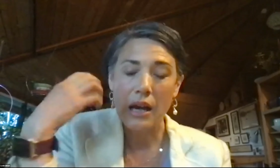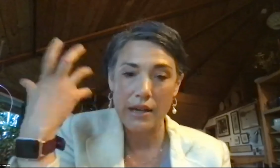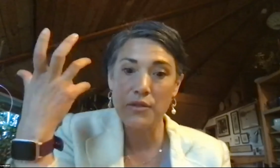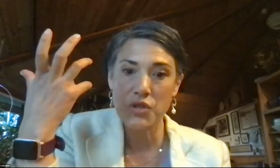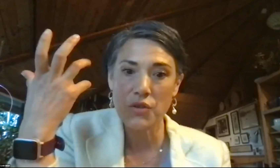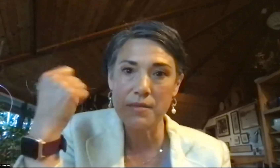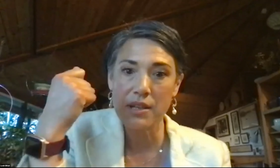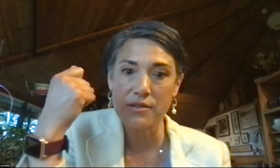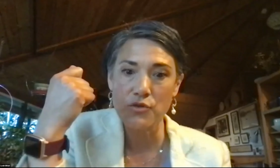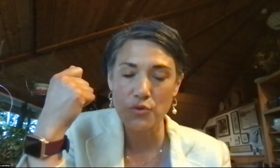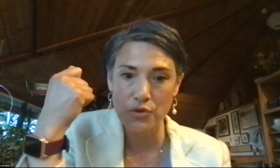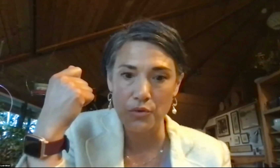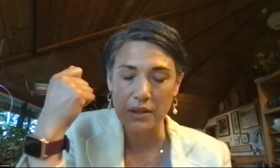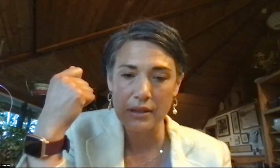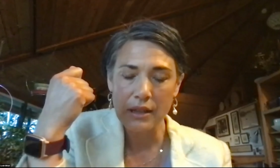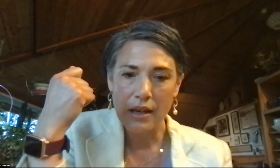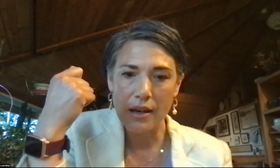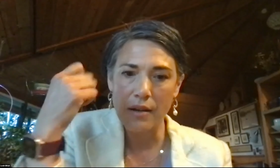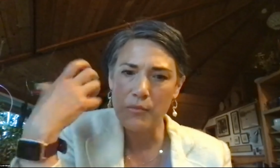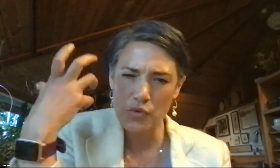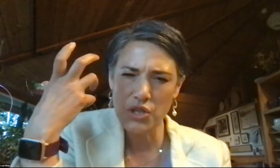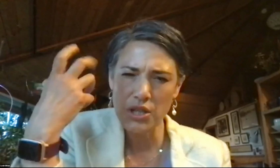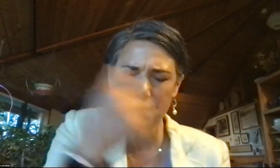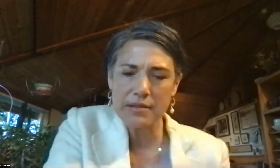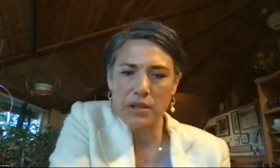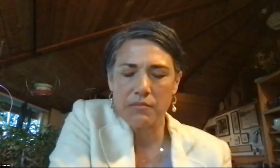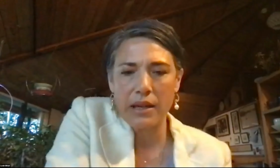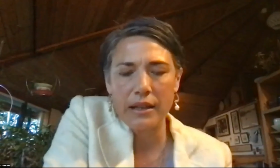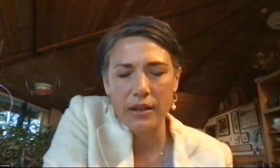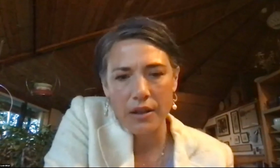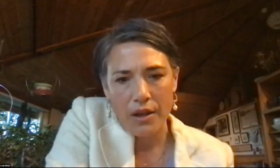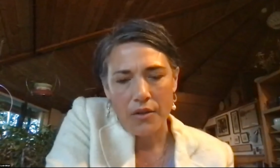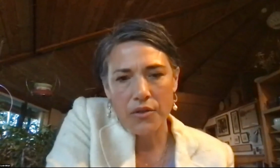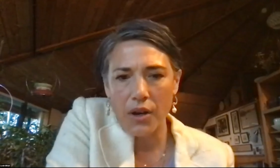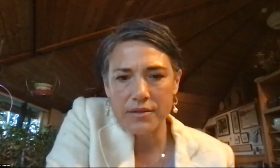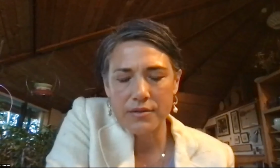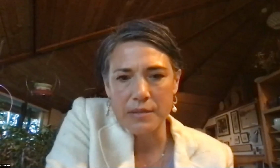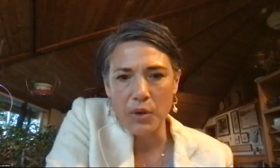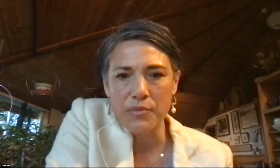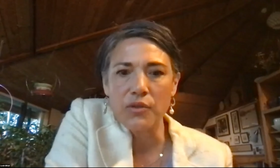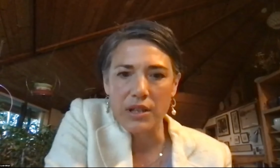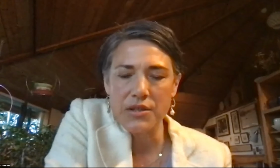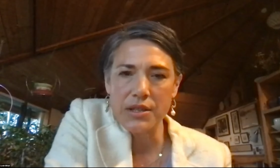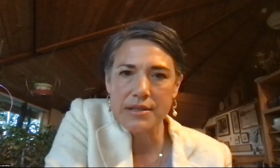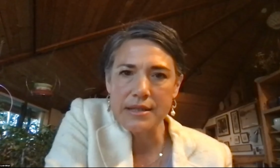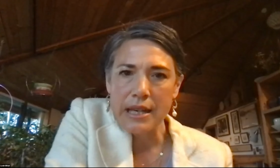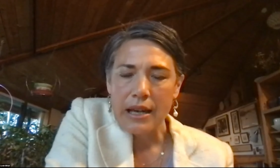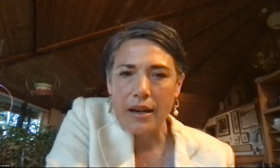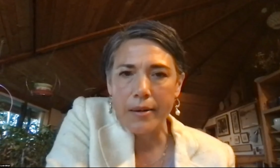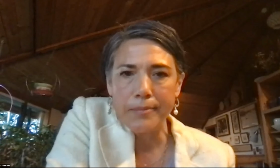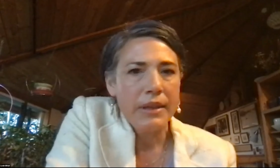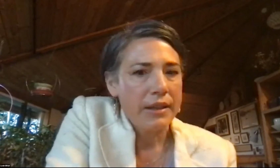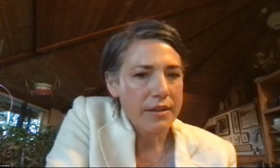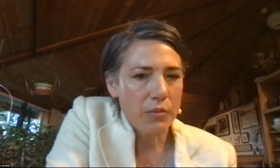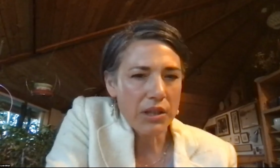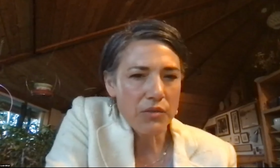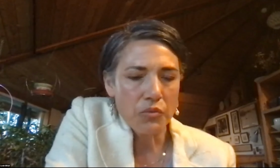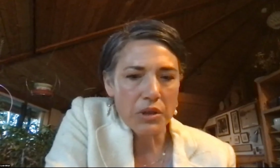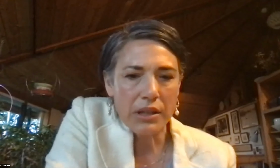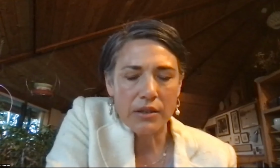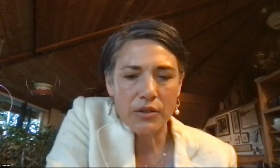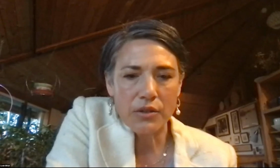to either share some things that you're doing or share some compelling thoughts or some observations that